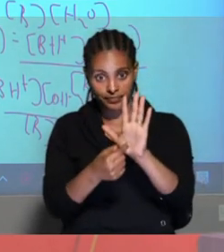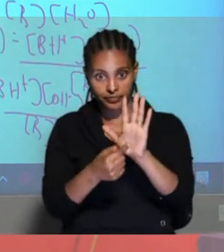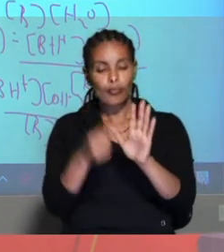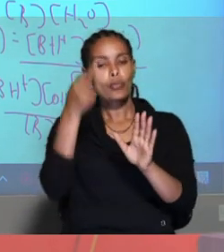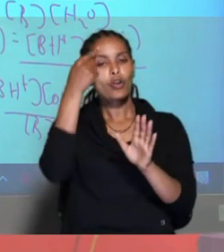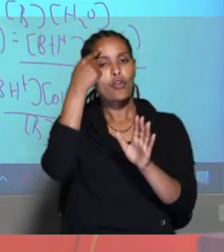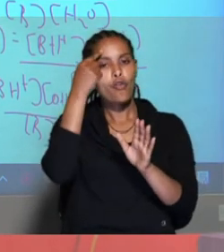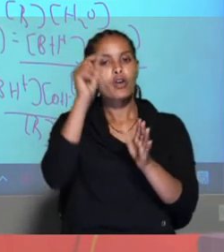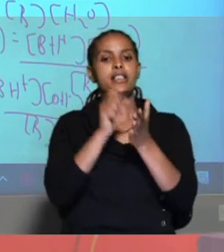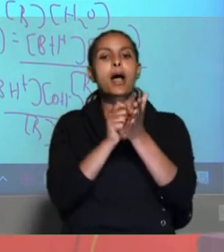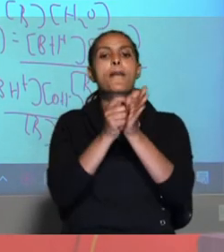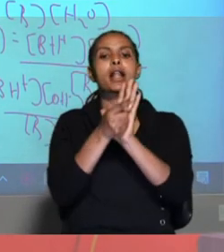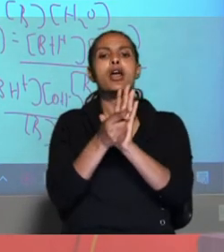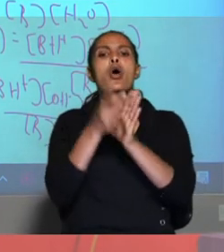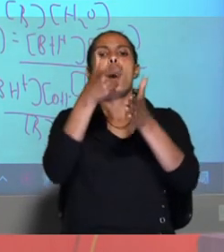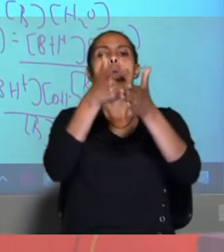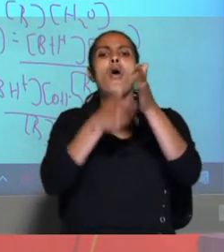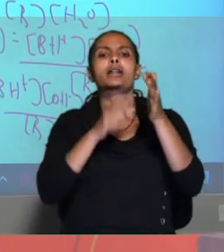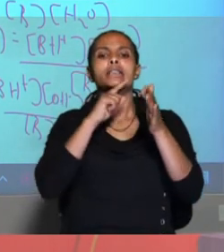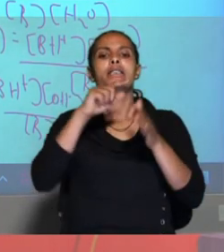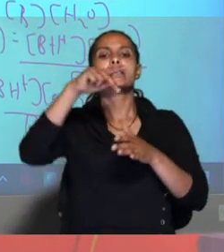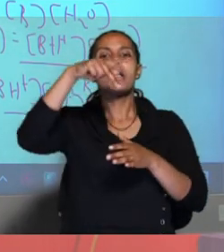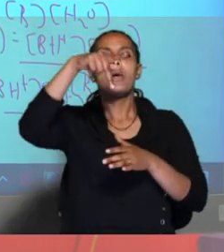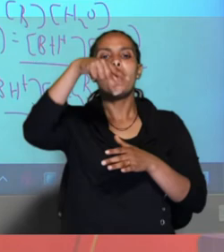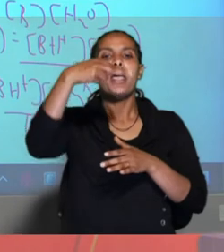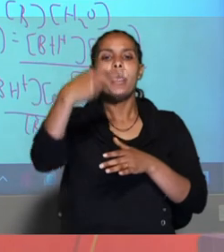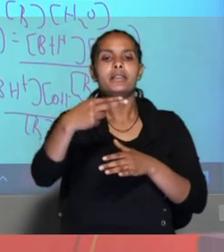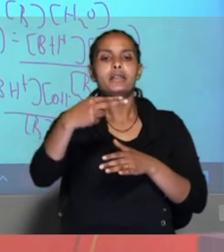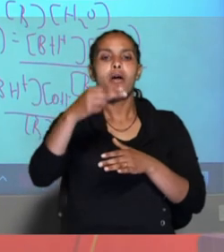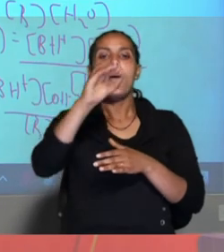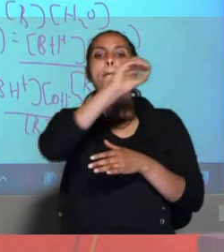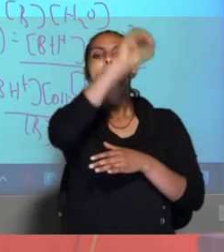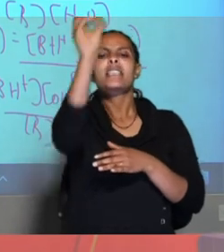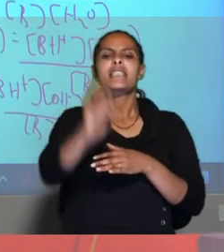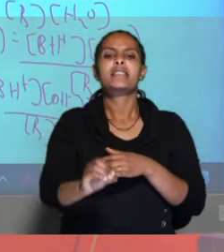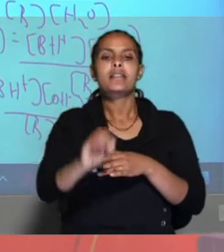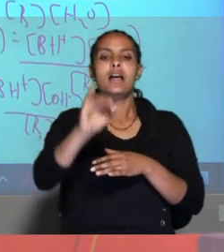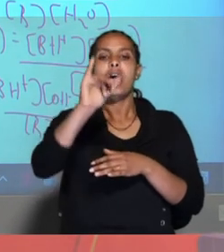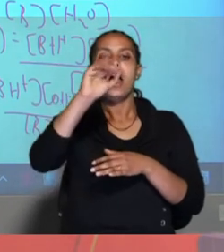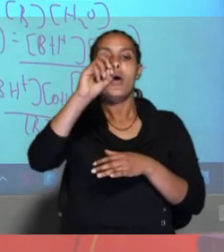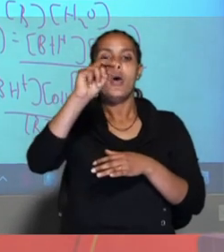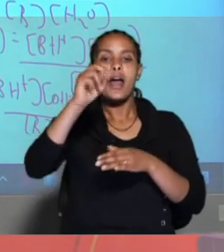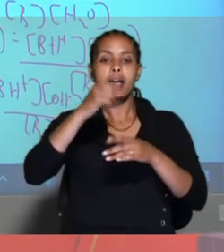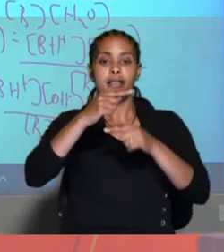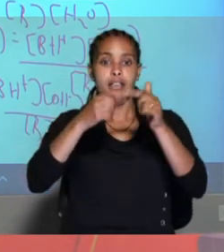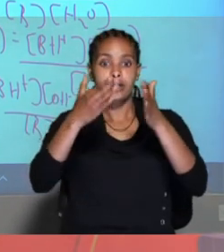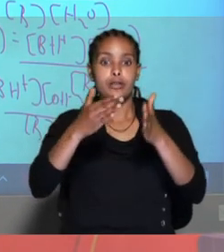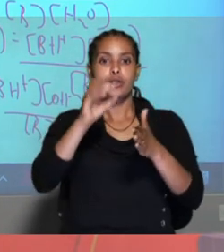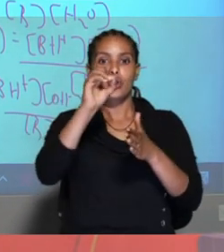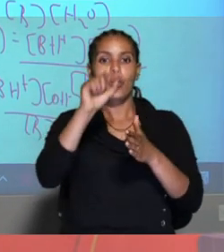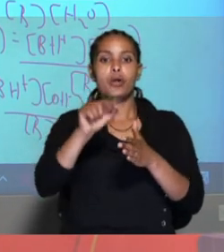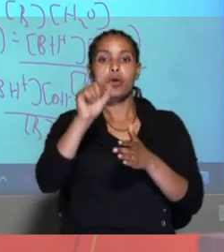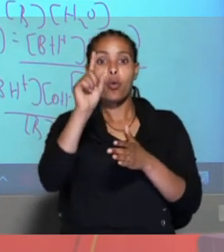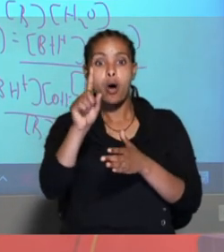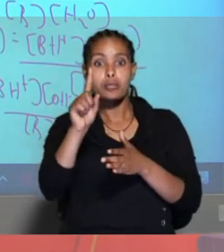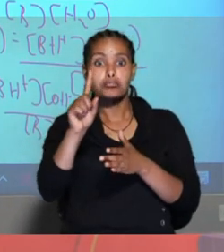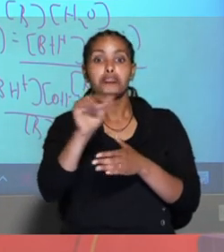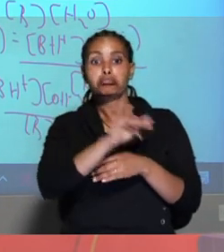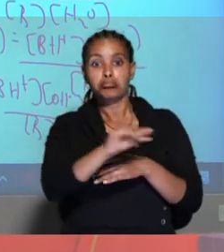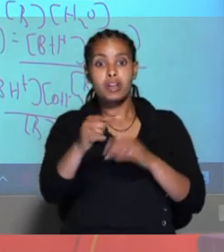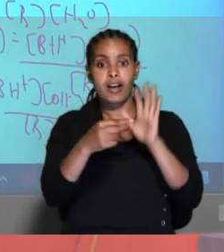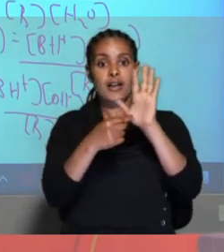For example, what is the pH and percent anidation of a 0.1 molar weak monoprotic